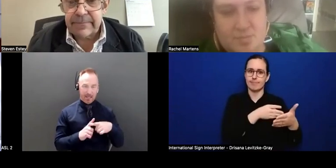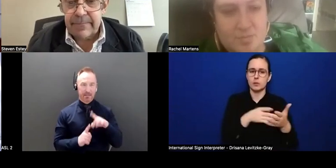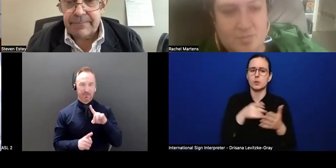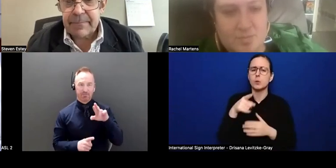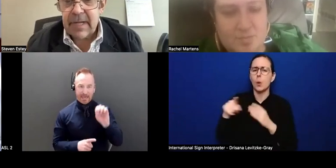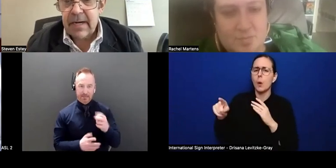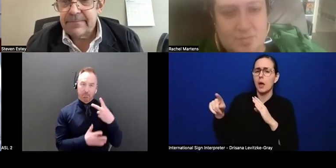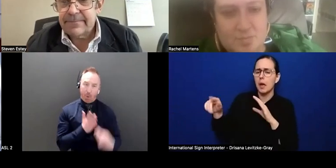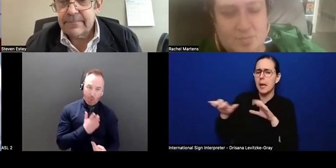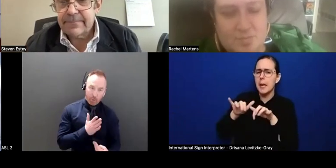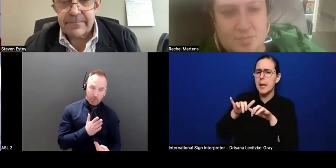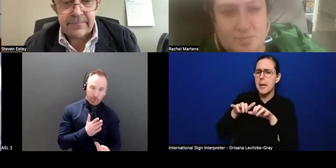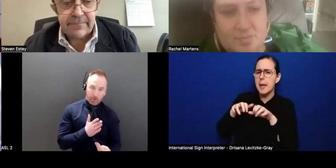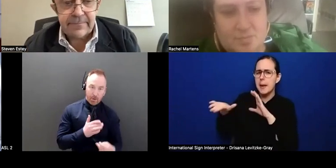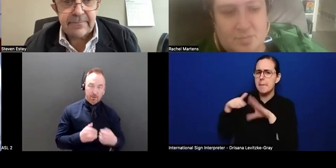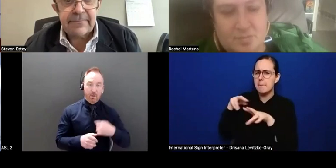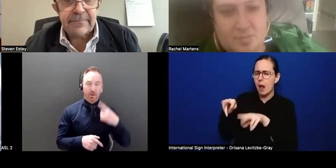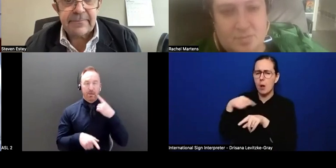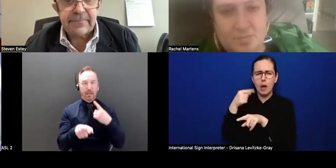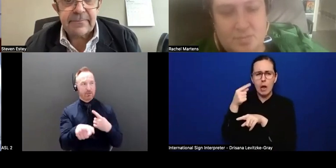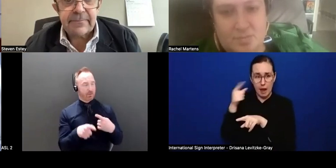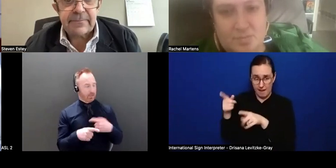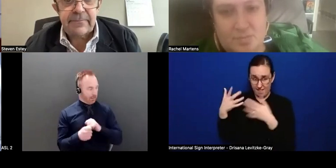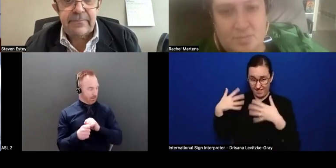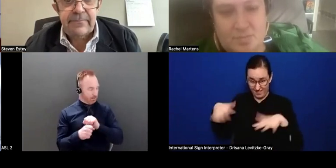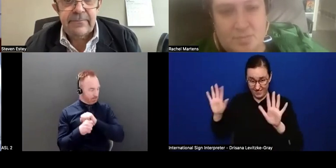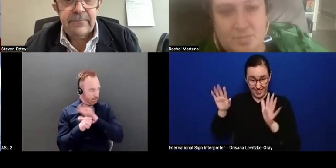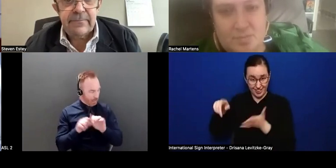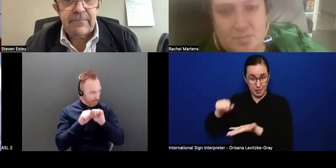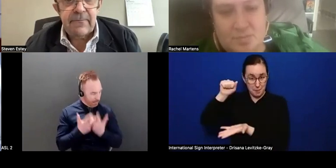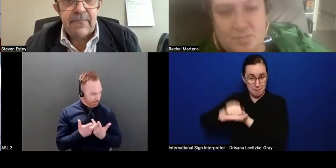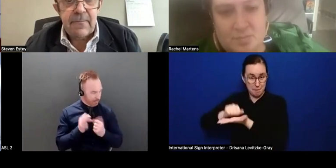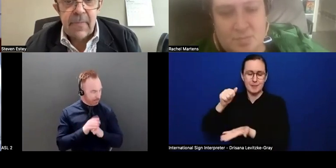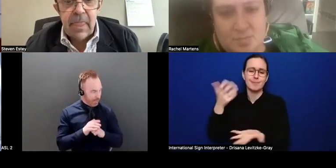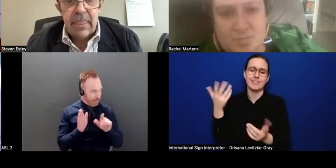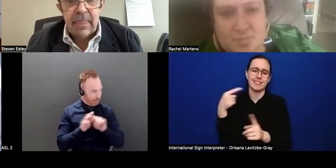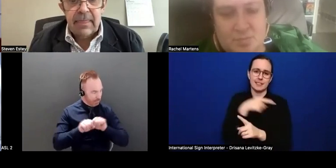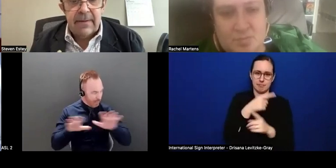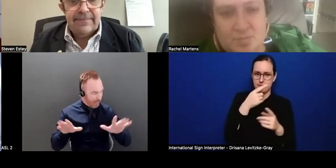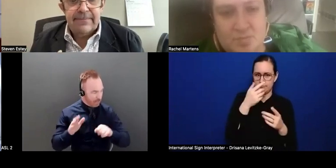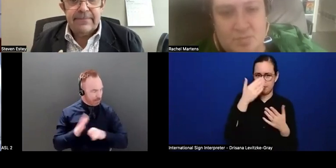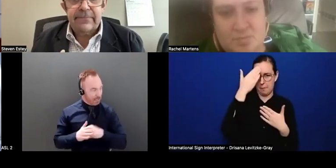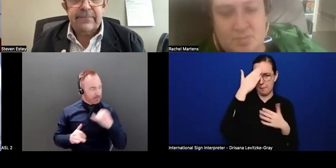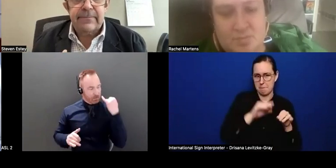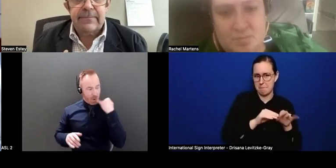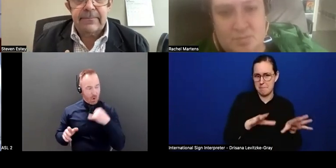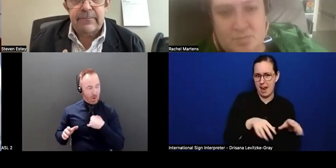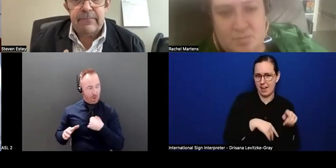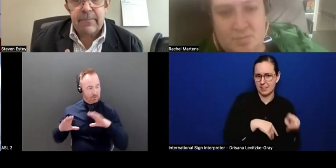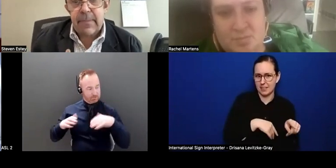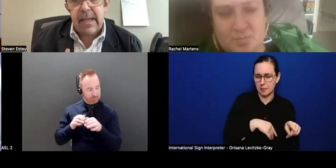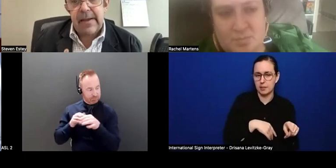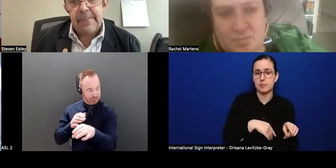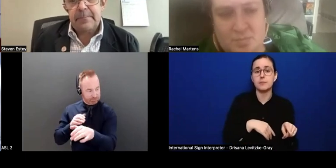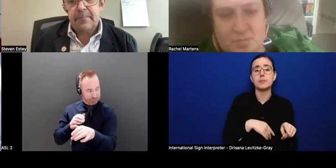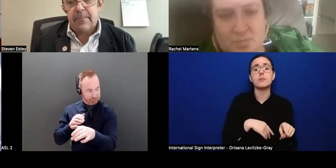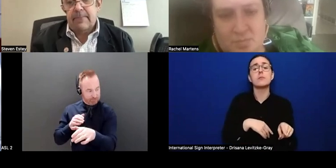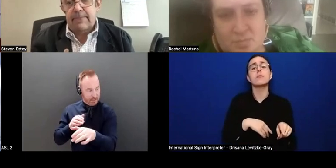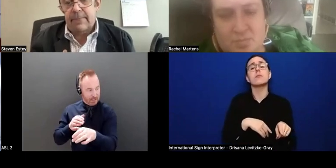the pandemic, because I know on racialized people, we certainly published in terms of their economic difficulties, but